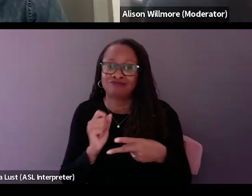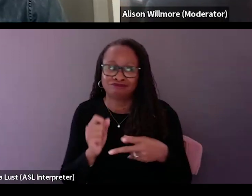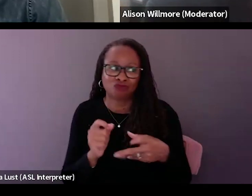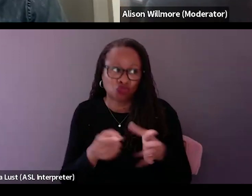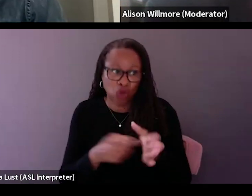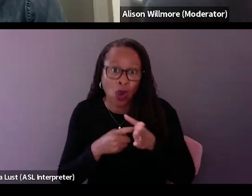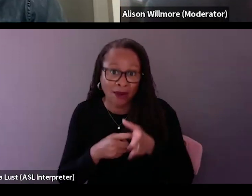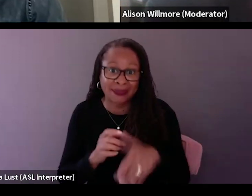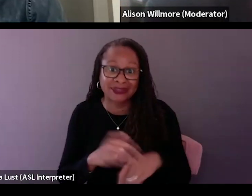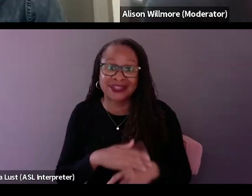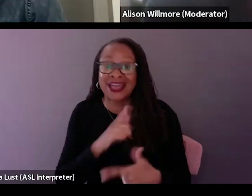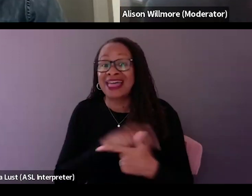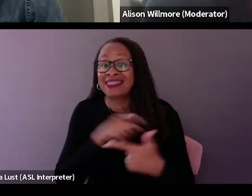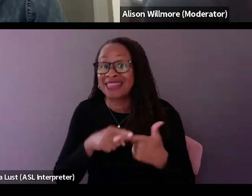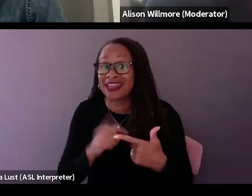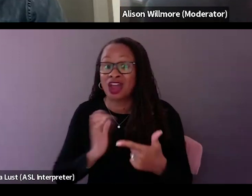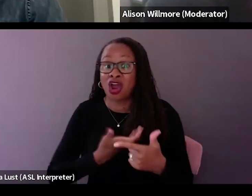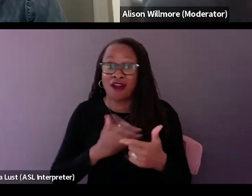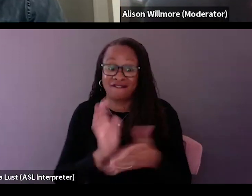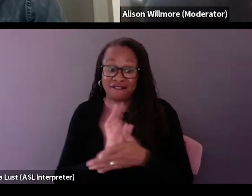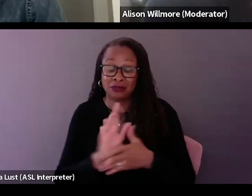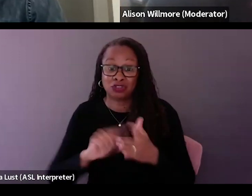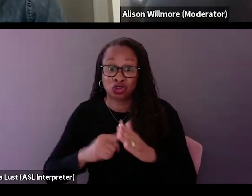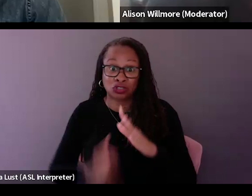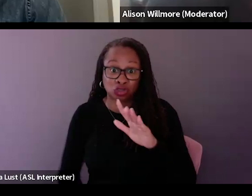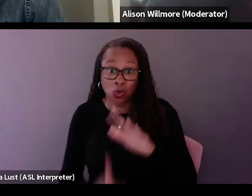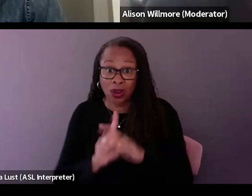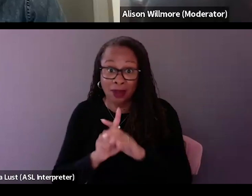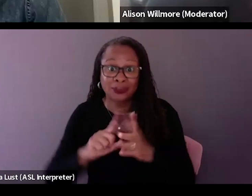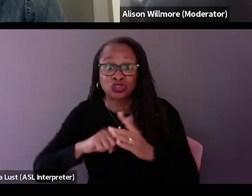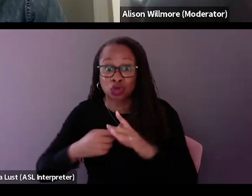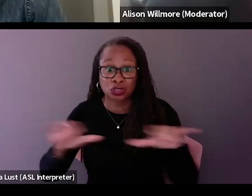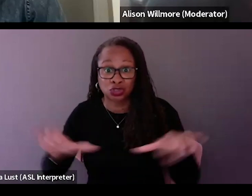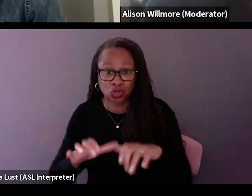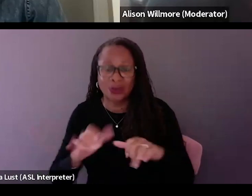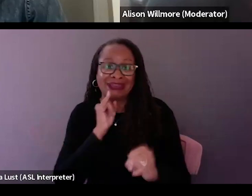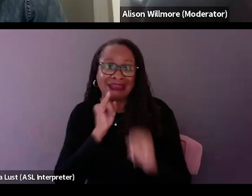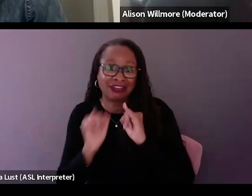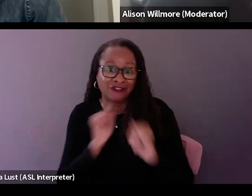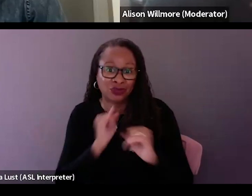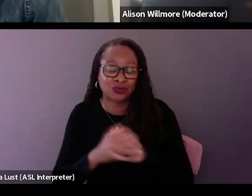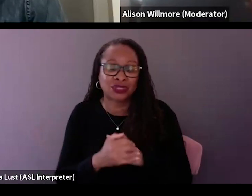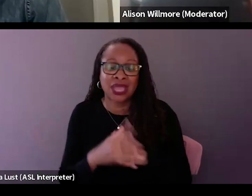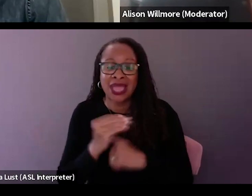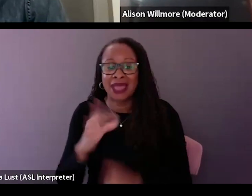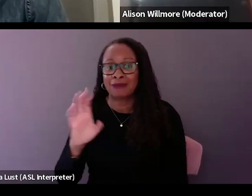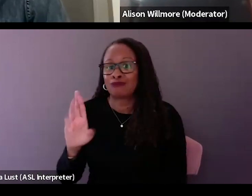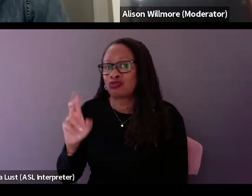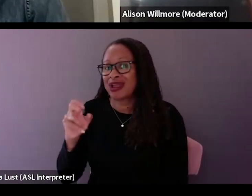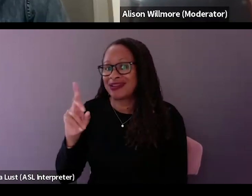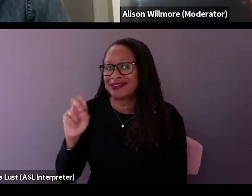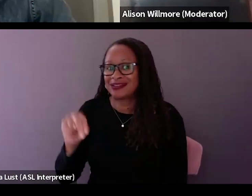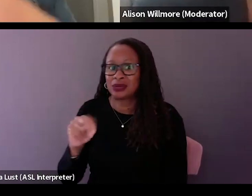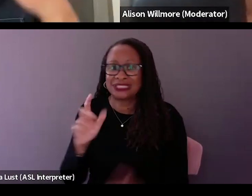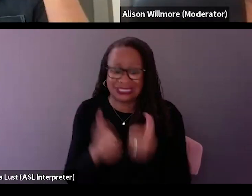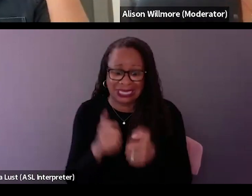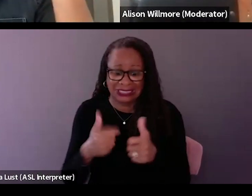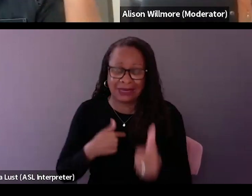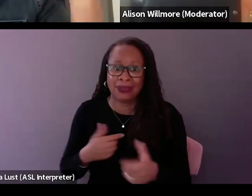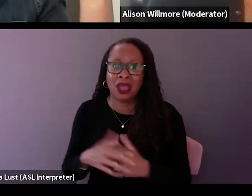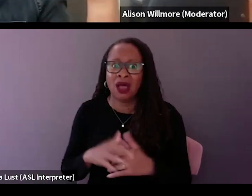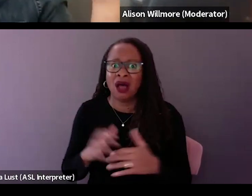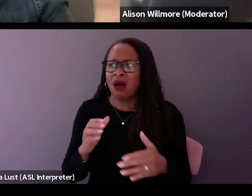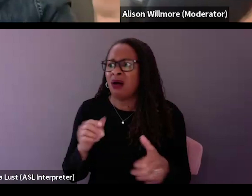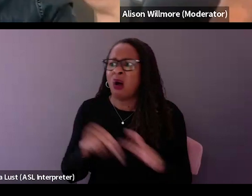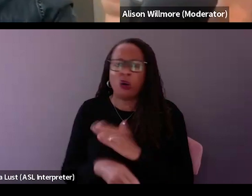she started doing interviews, and Brandon was texting me like, holy fuck, like she has no idea what's in the film. Like, people